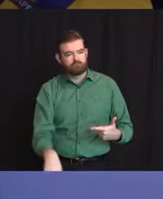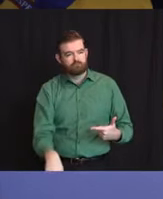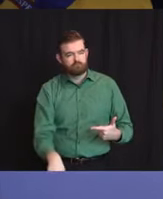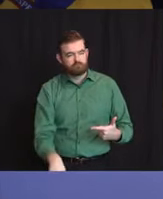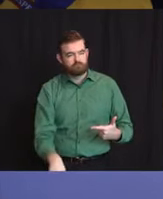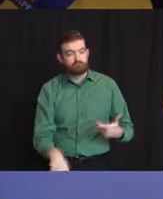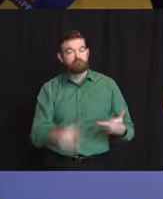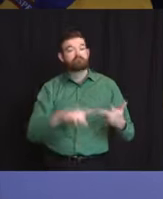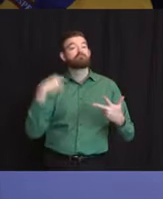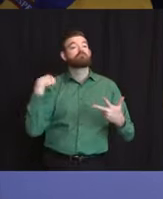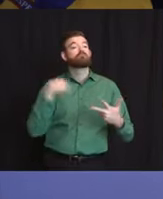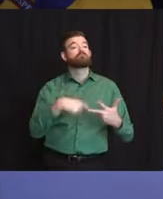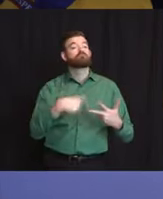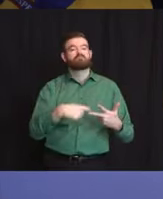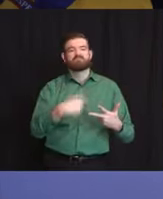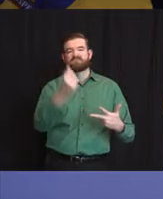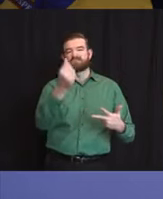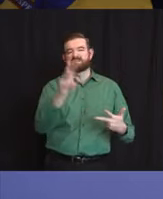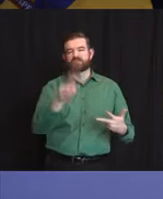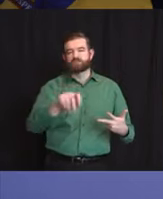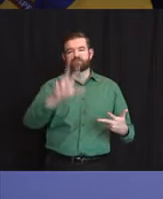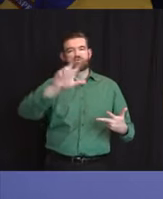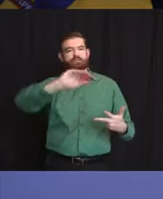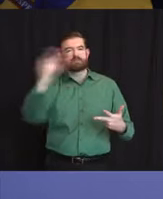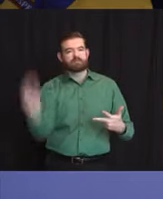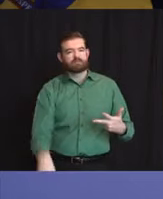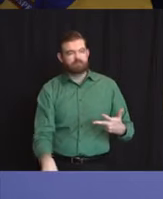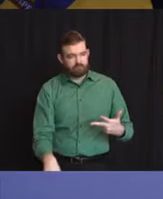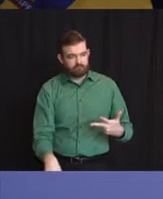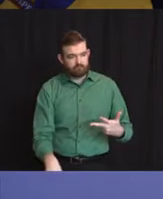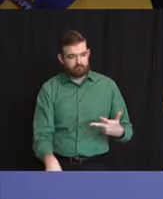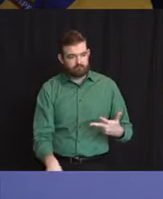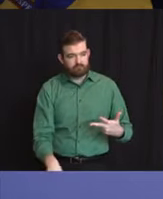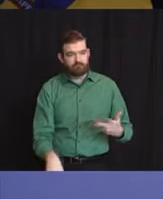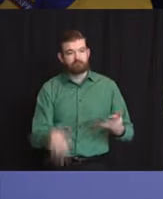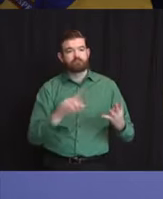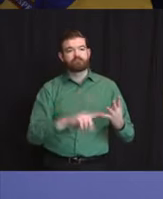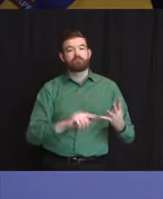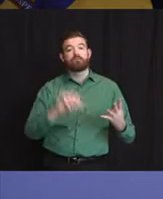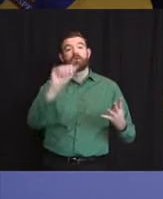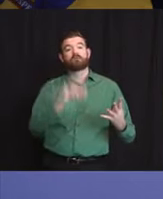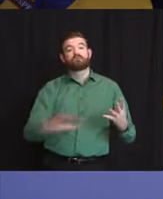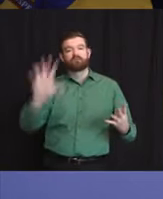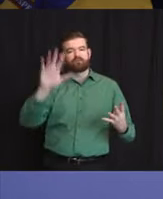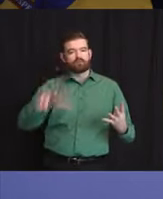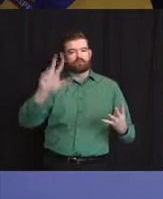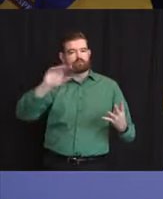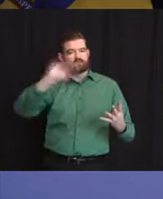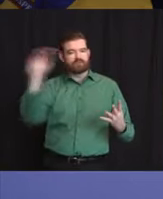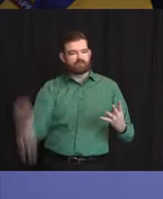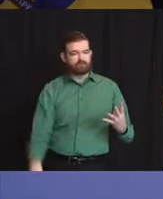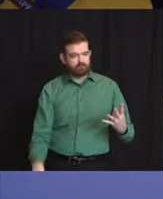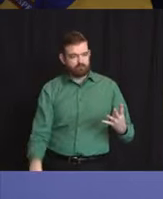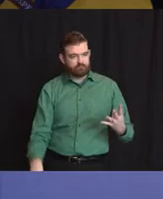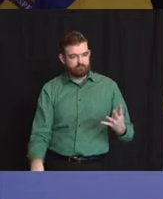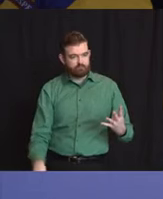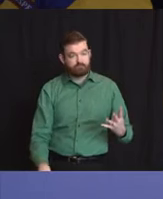Hispanic, 16.3%, Asian, 5.3%, other,